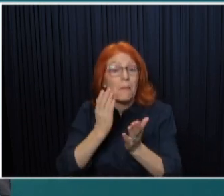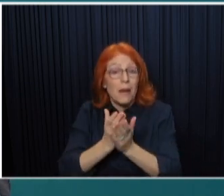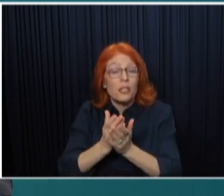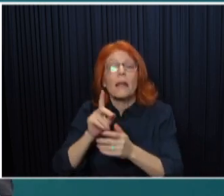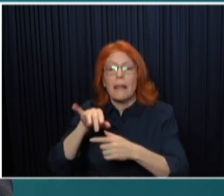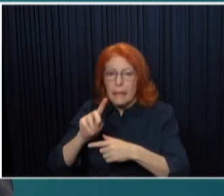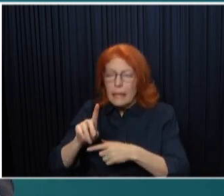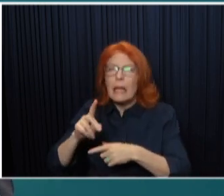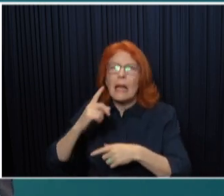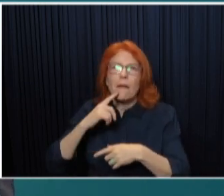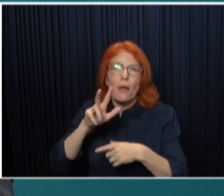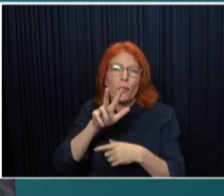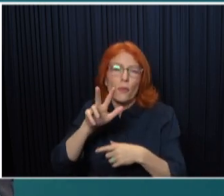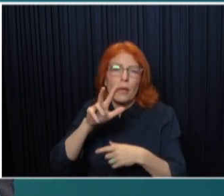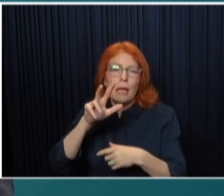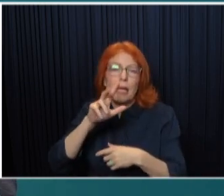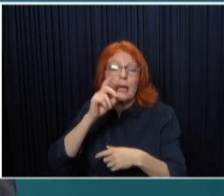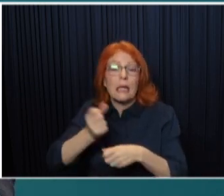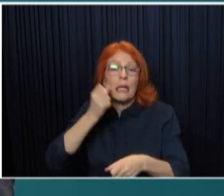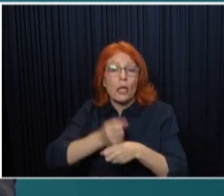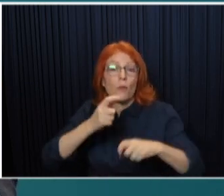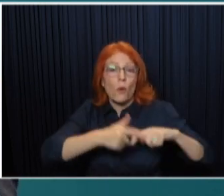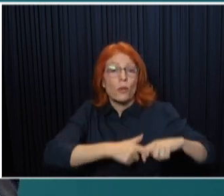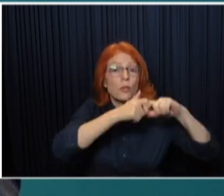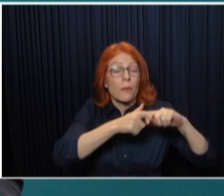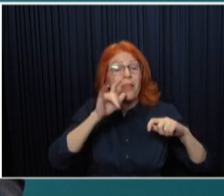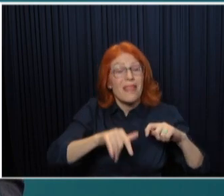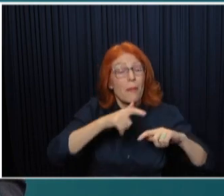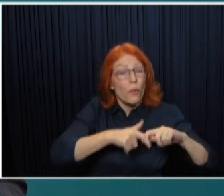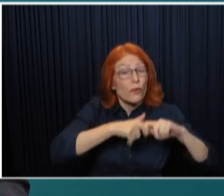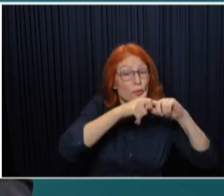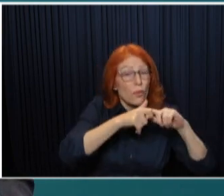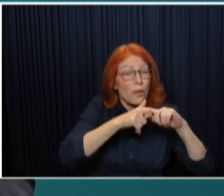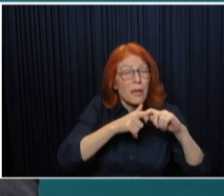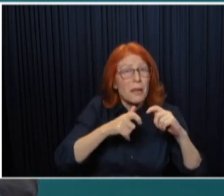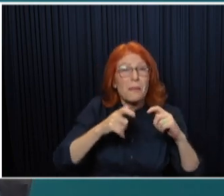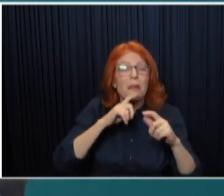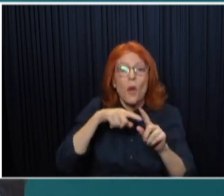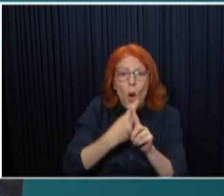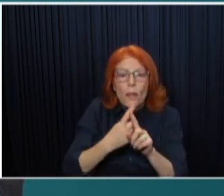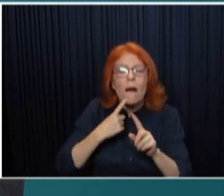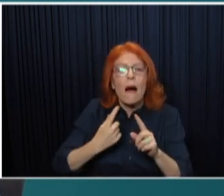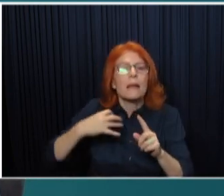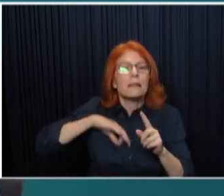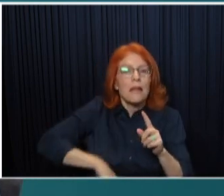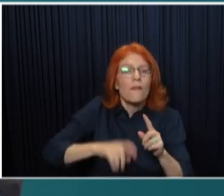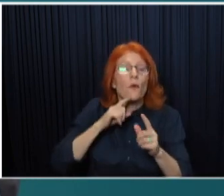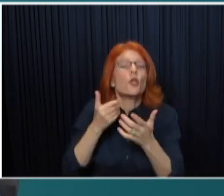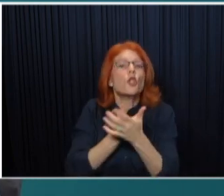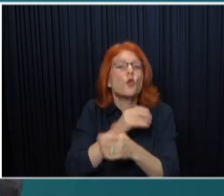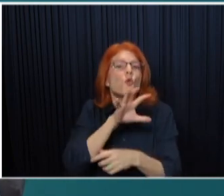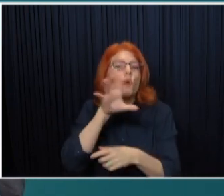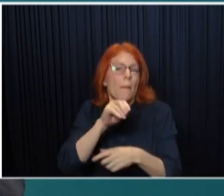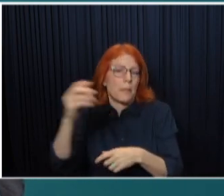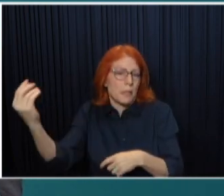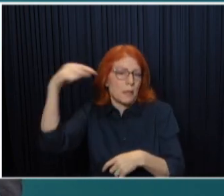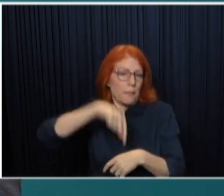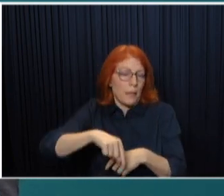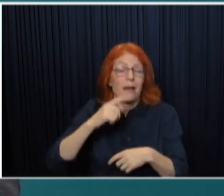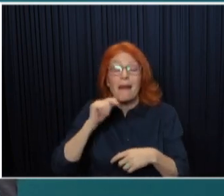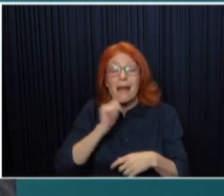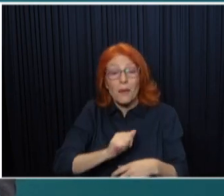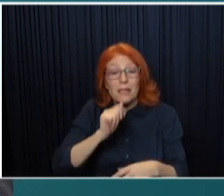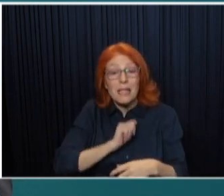did place, I believe, a 3-year moratorium. That moratorium was only on incentives for new companies coming in. And